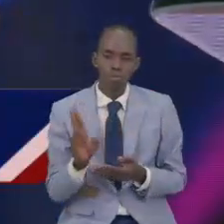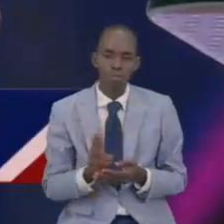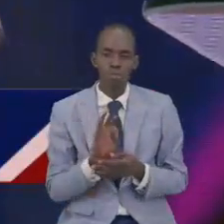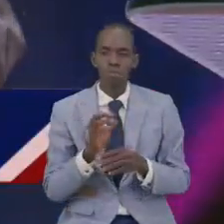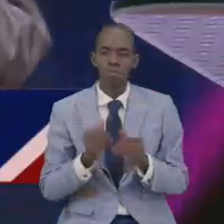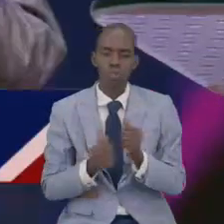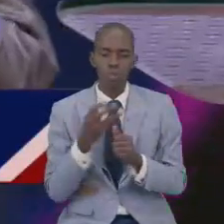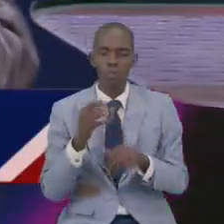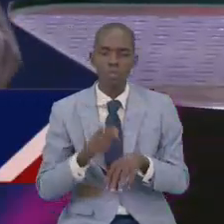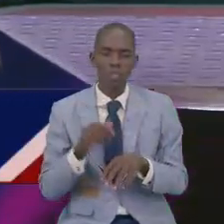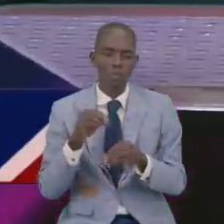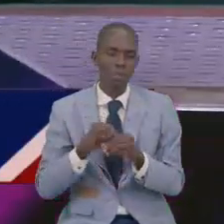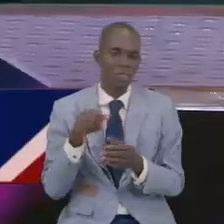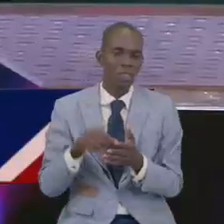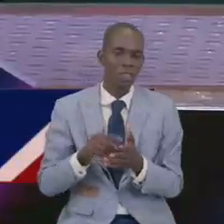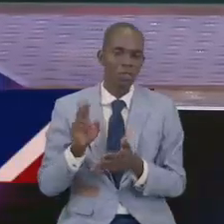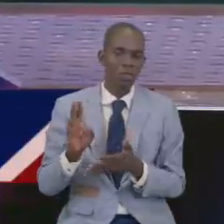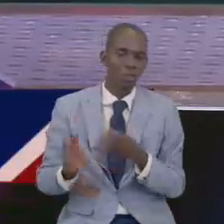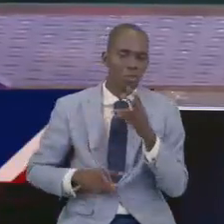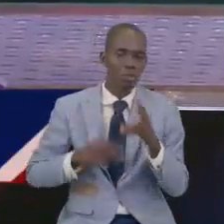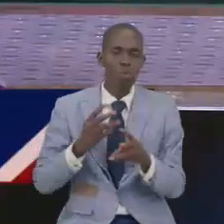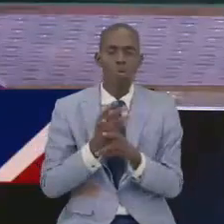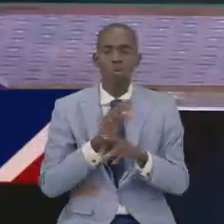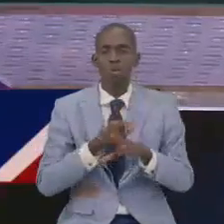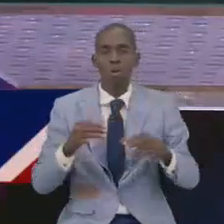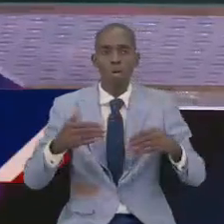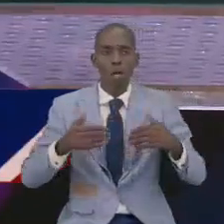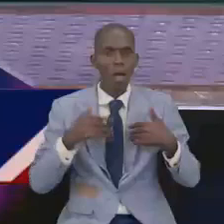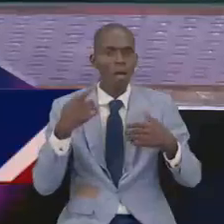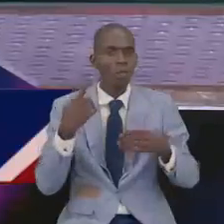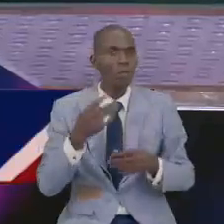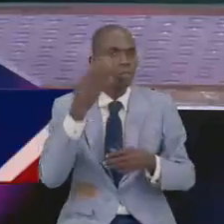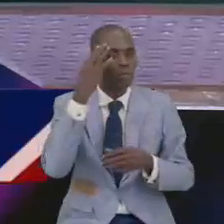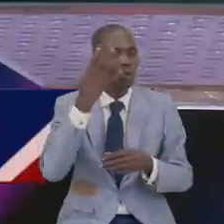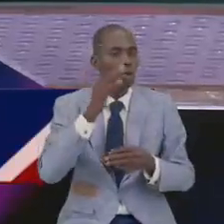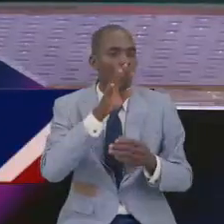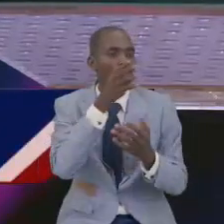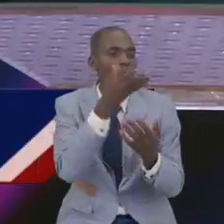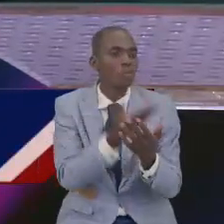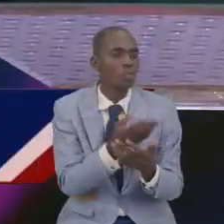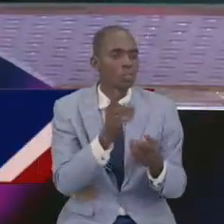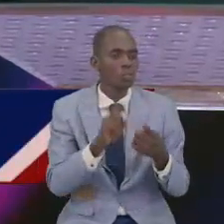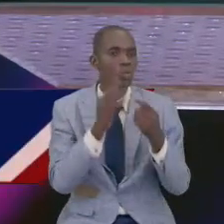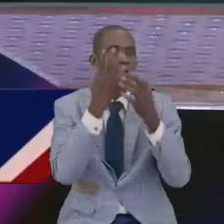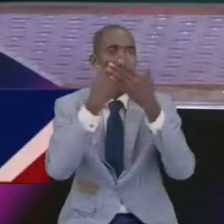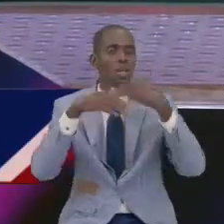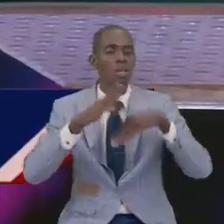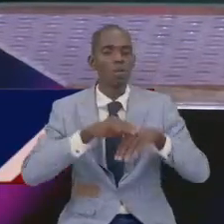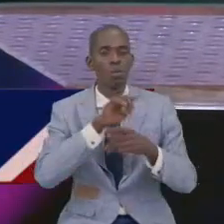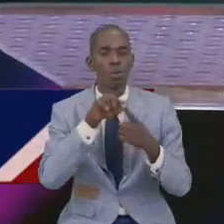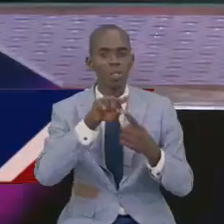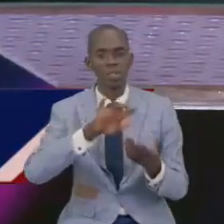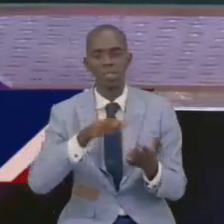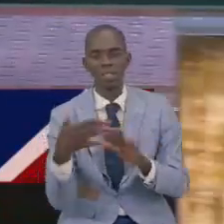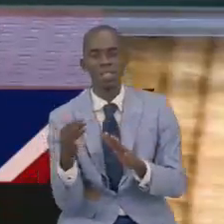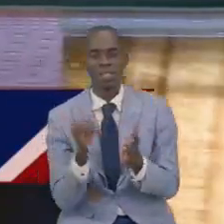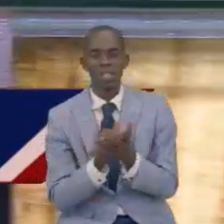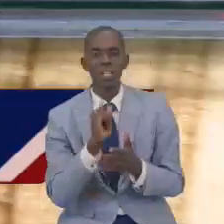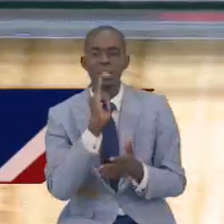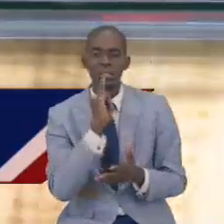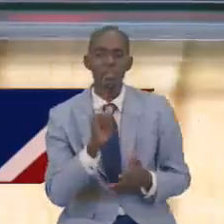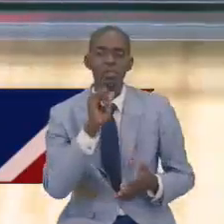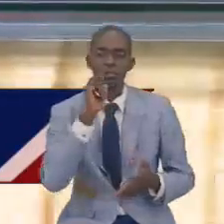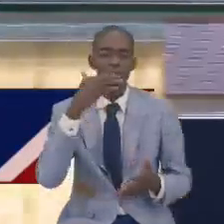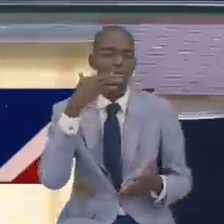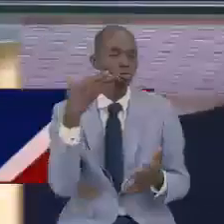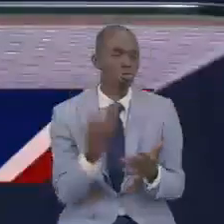He does not have the knowledge of getting to heaven when he dies. that's not good. That his soul lives